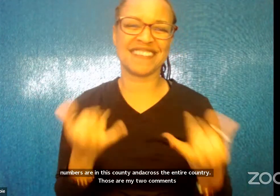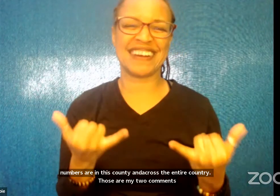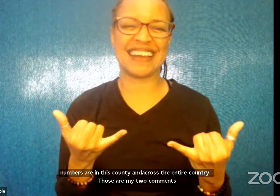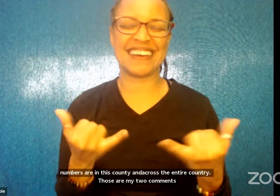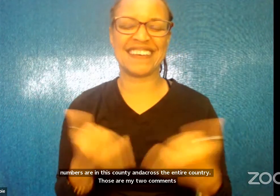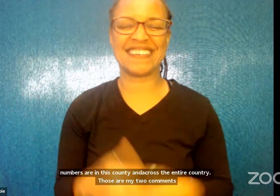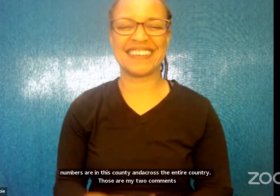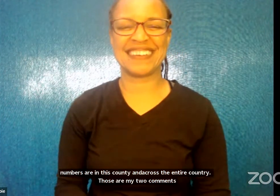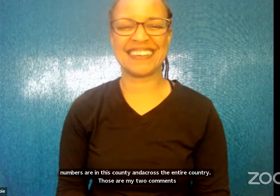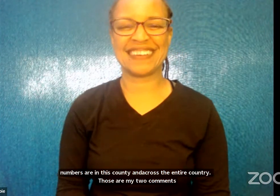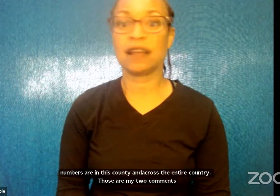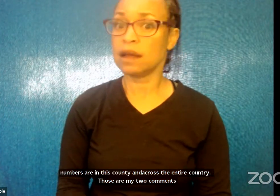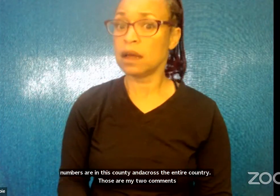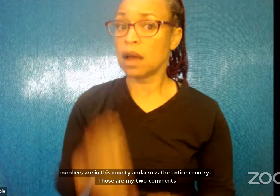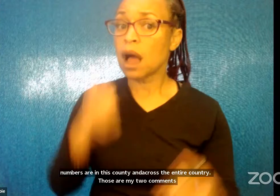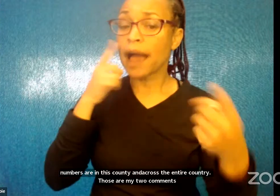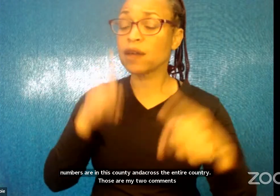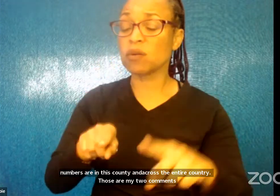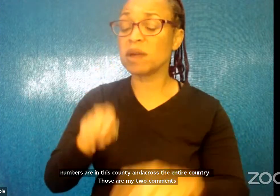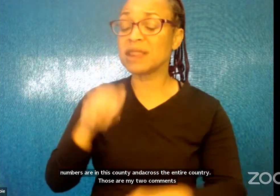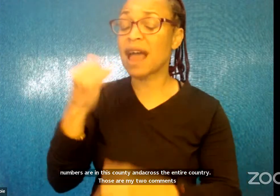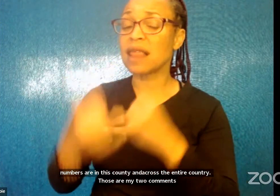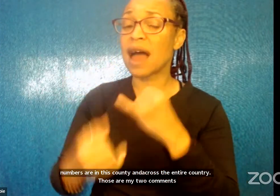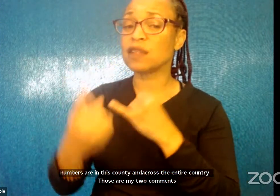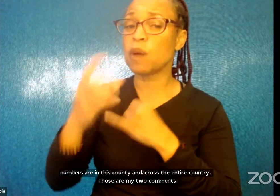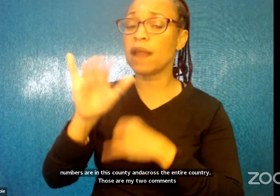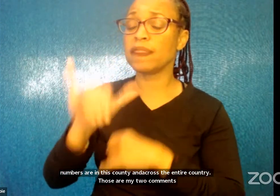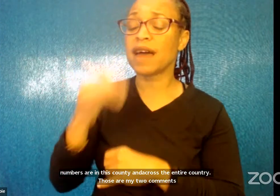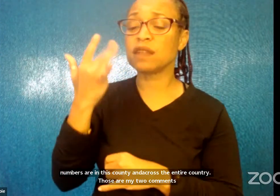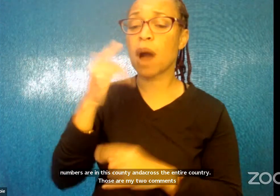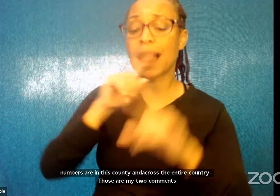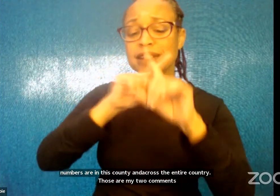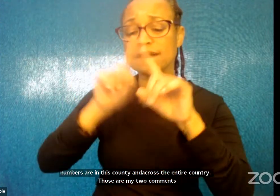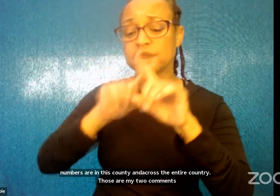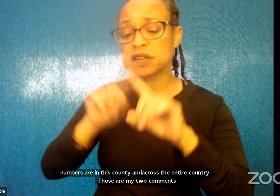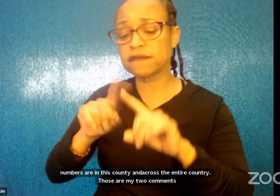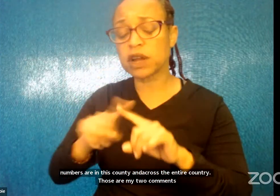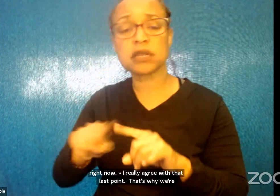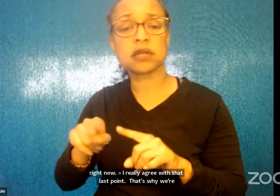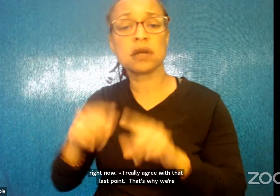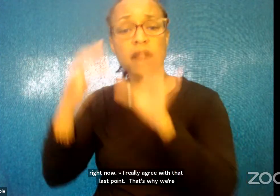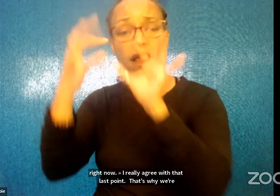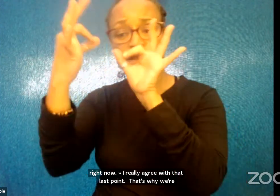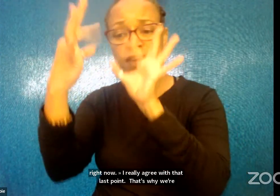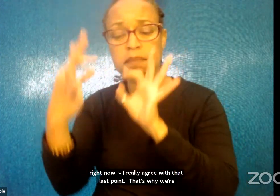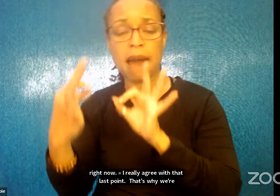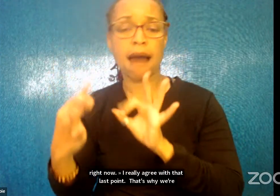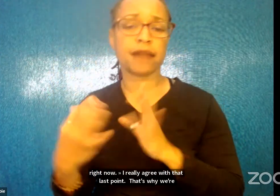I really agree with that last point. That's why we're trying to look at multiple data inputs. And I think